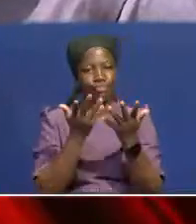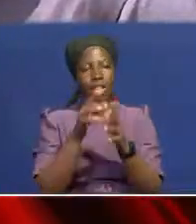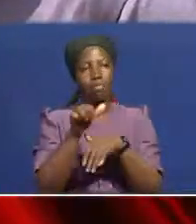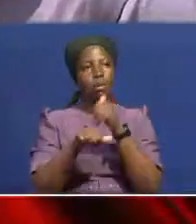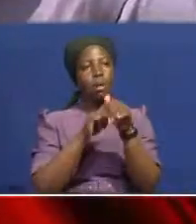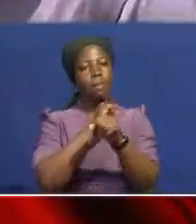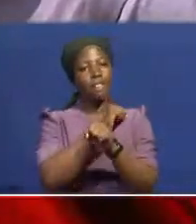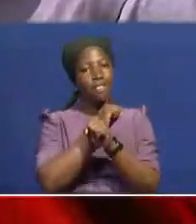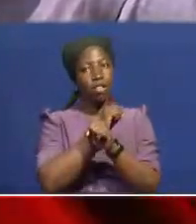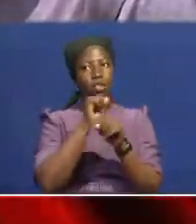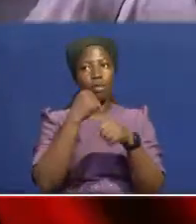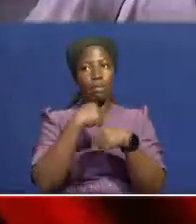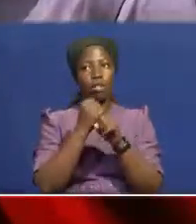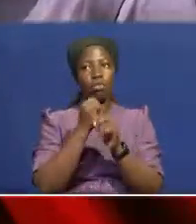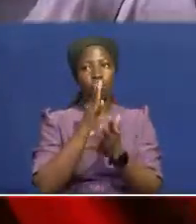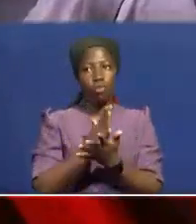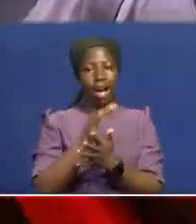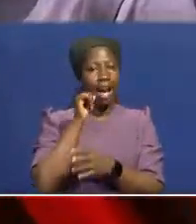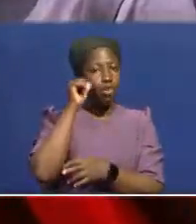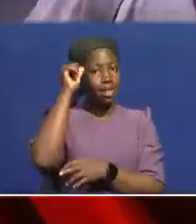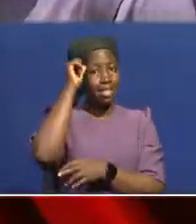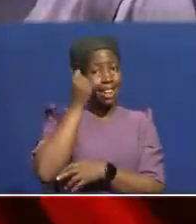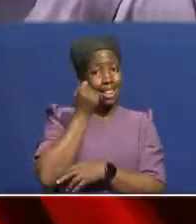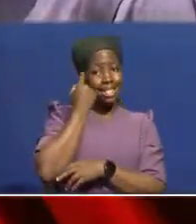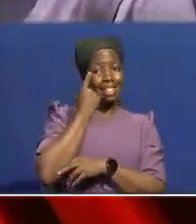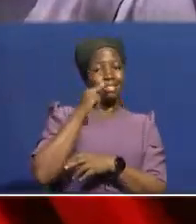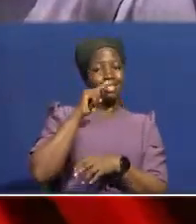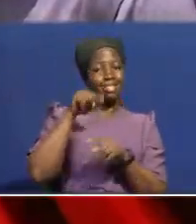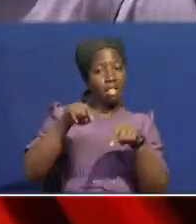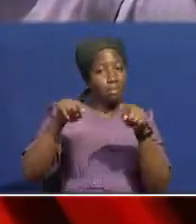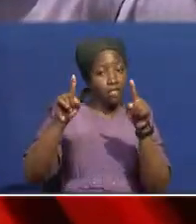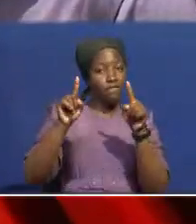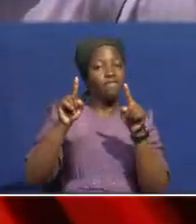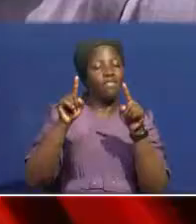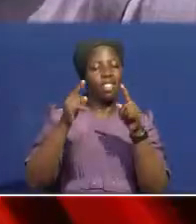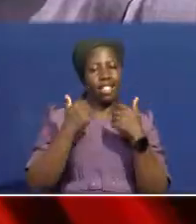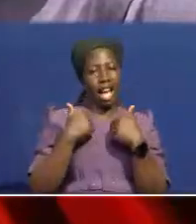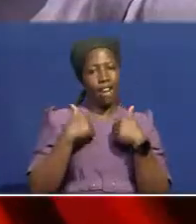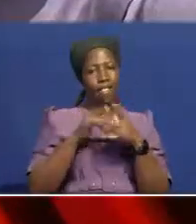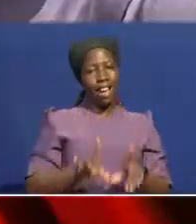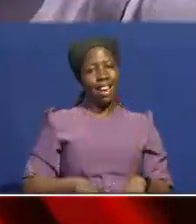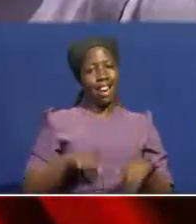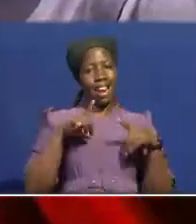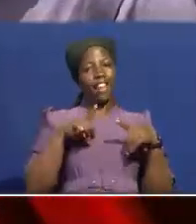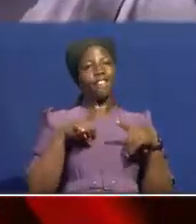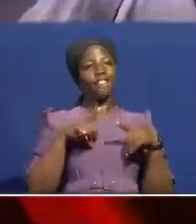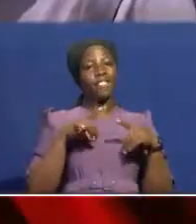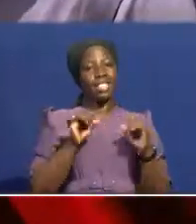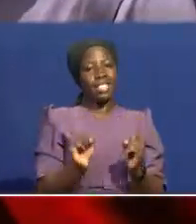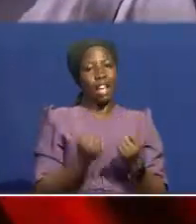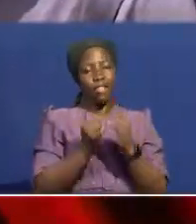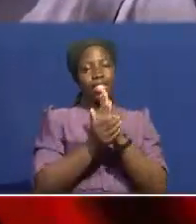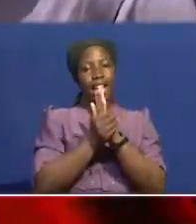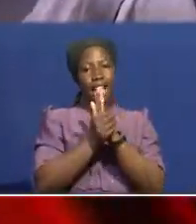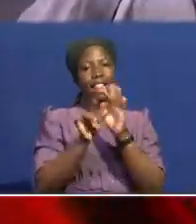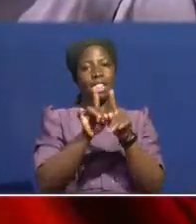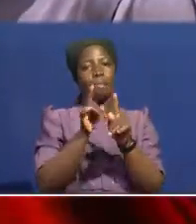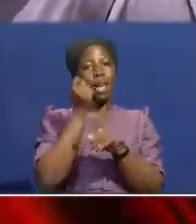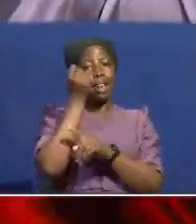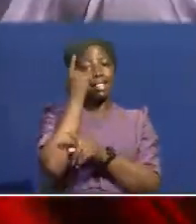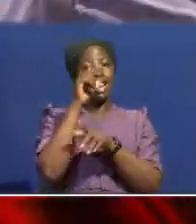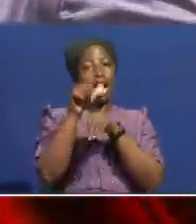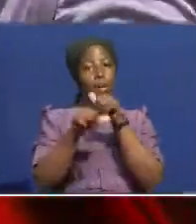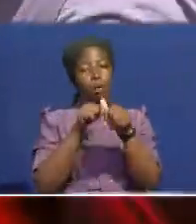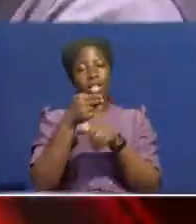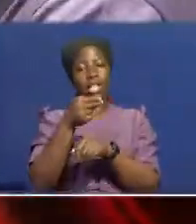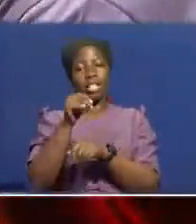the adolescents understand themselves, they know they have their life-saving skills, and they understand the prevention of HIV in